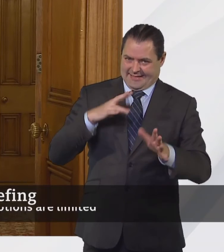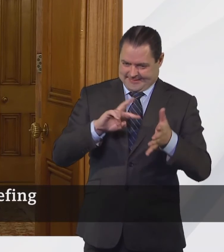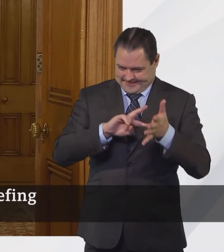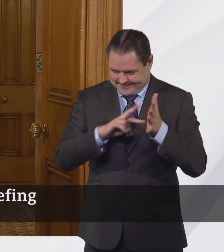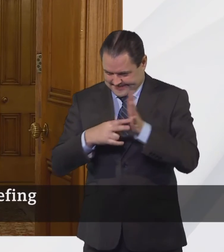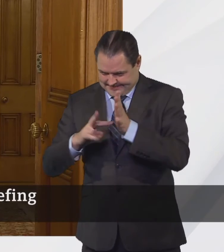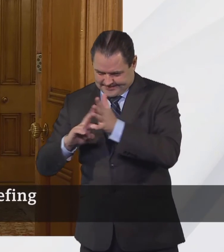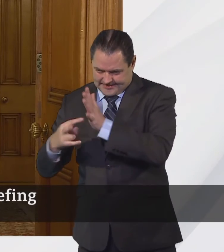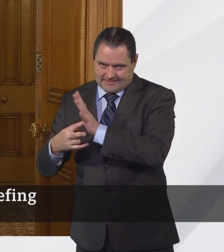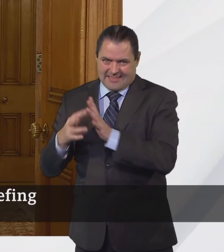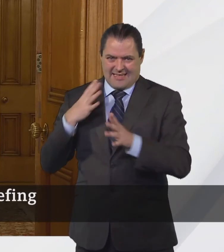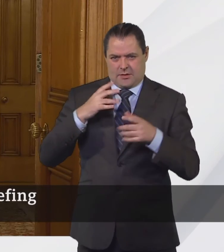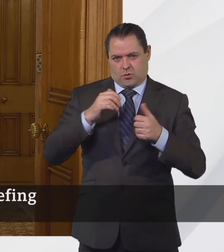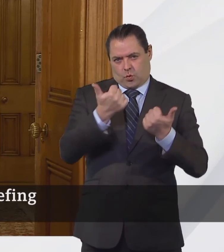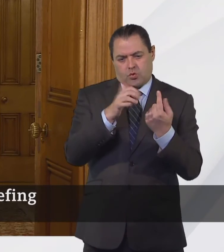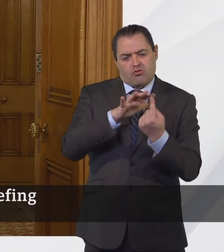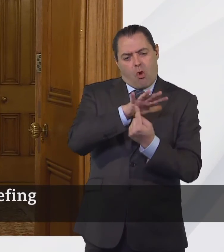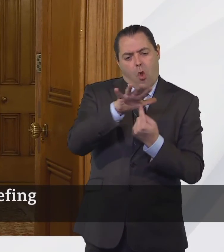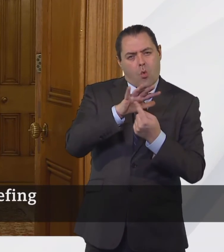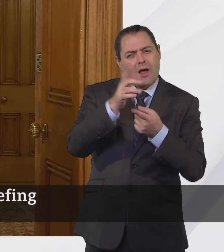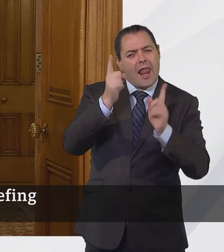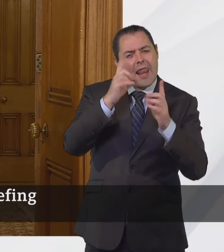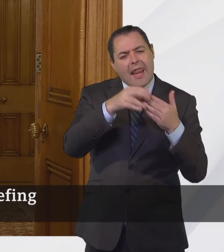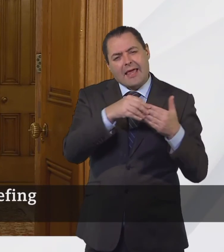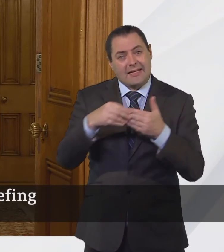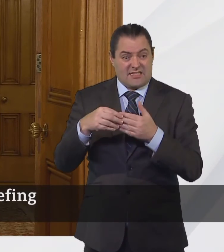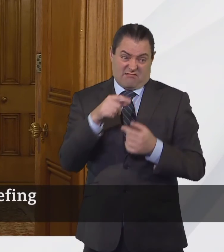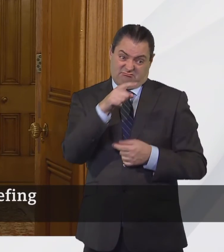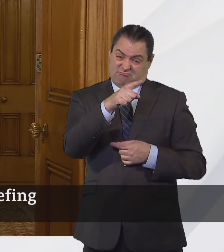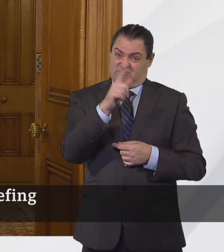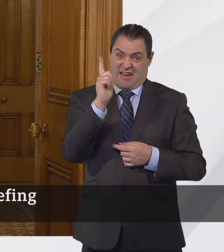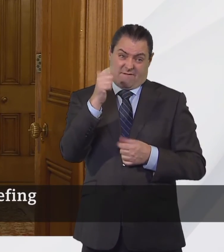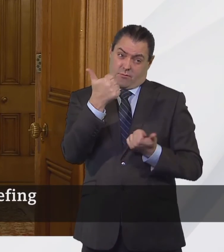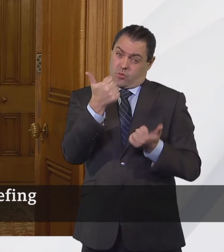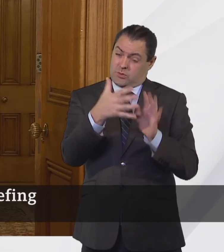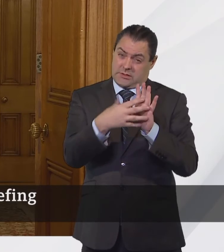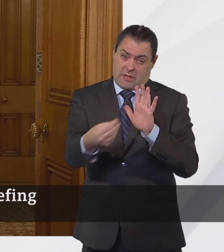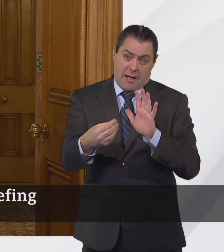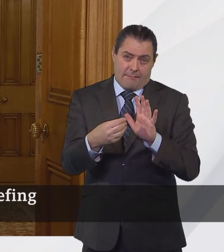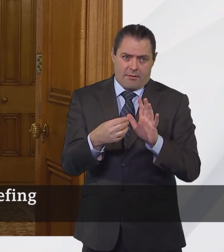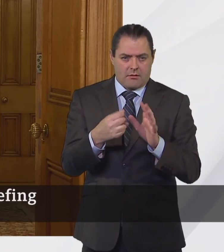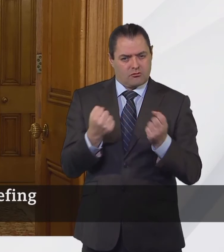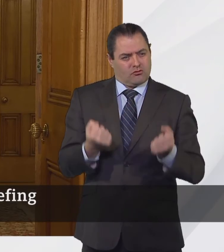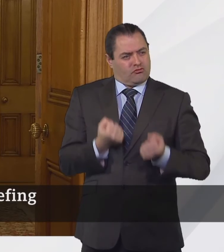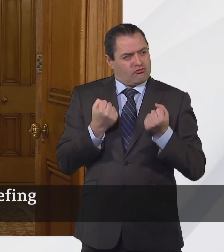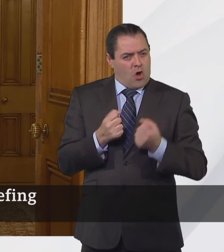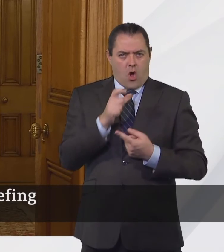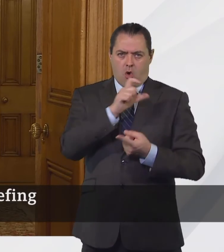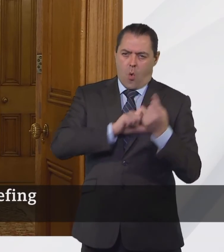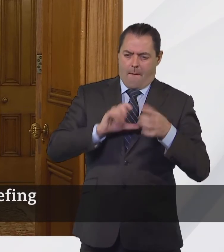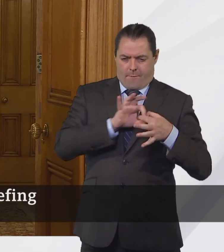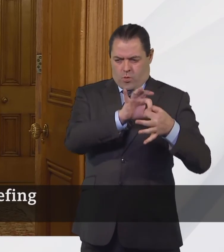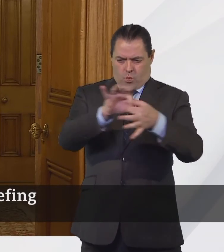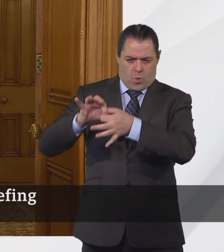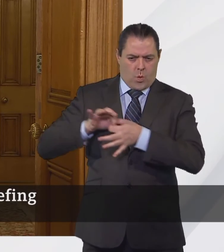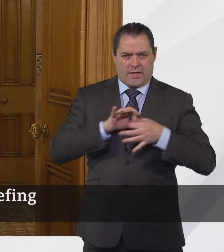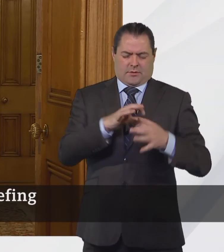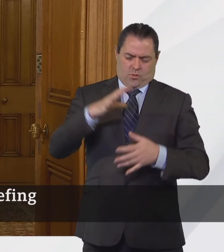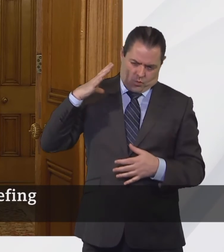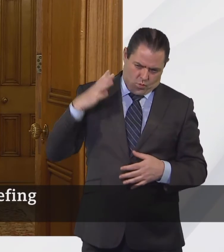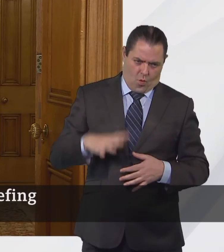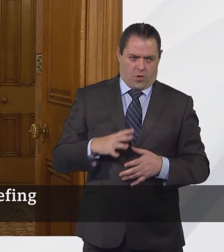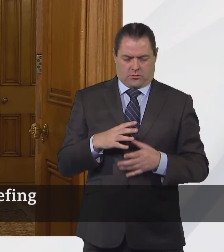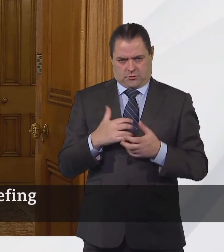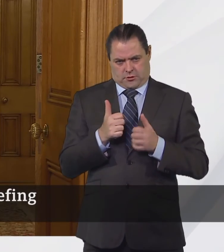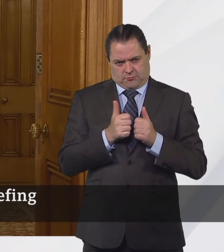strong local leadership of the kind we've seen in Liverpool and real spirit in the community who want to do it.